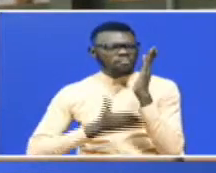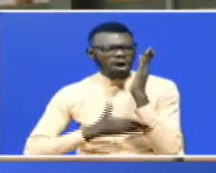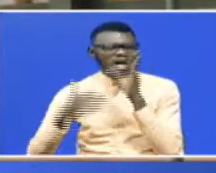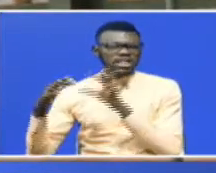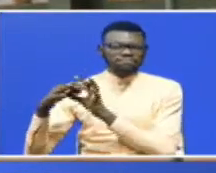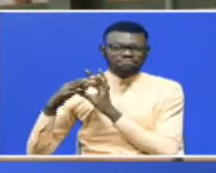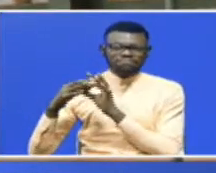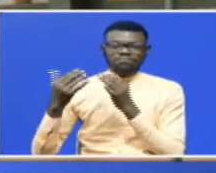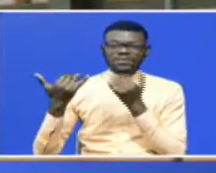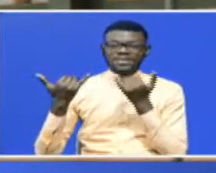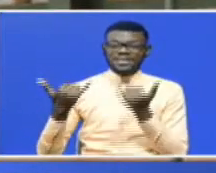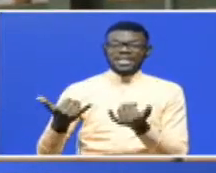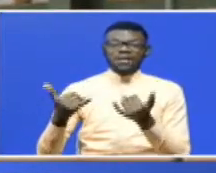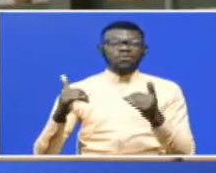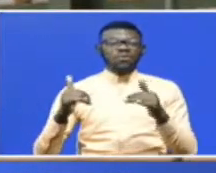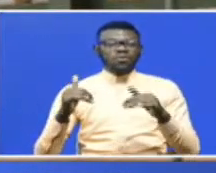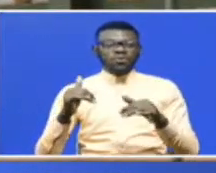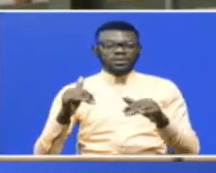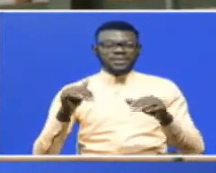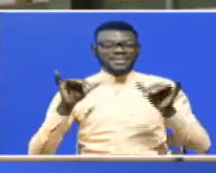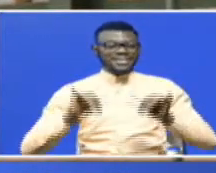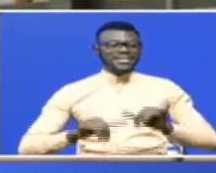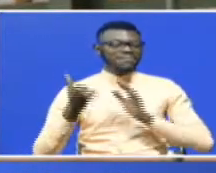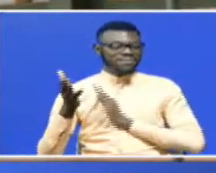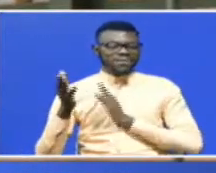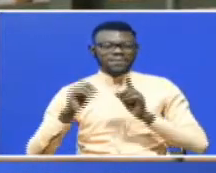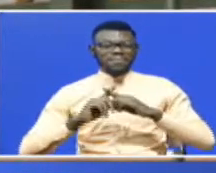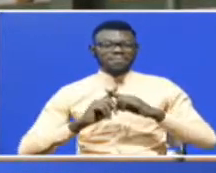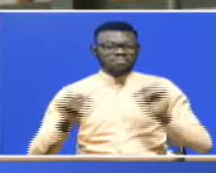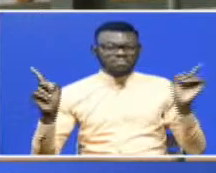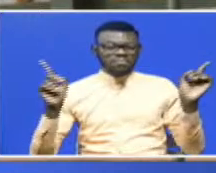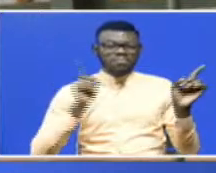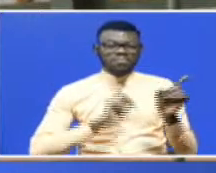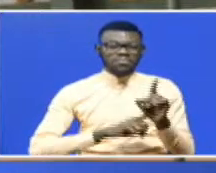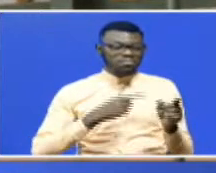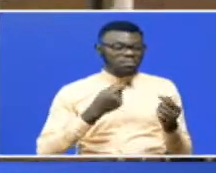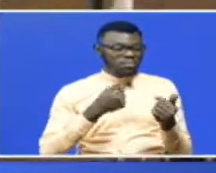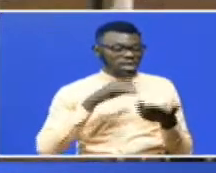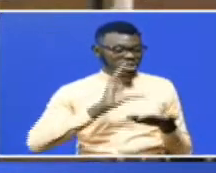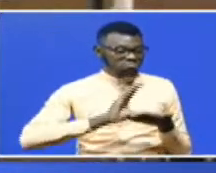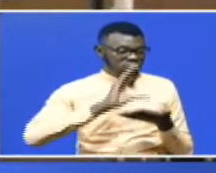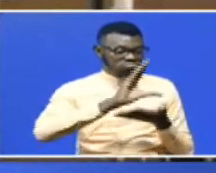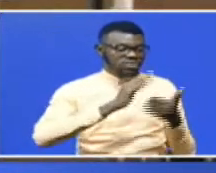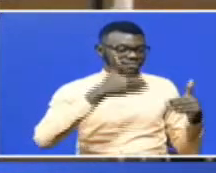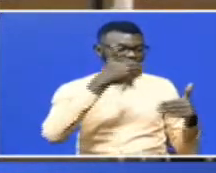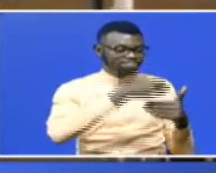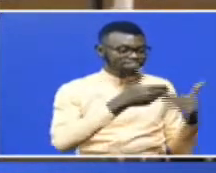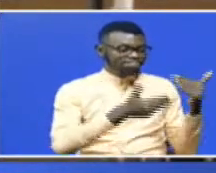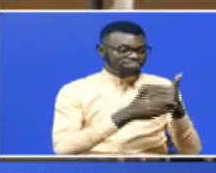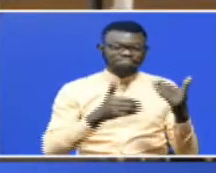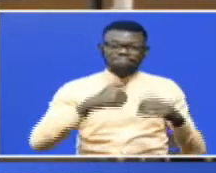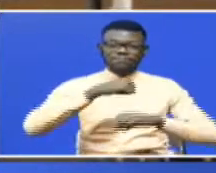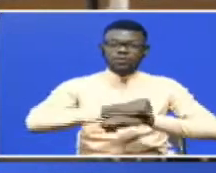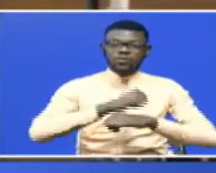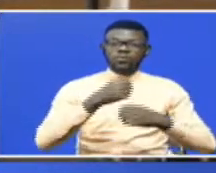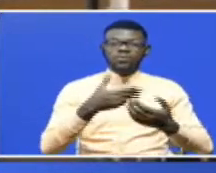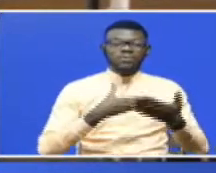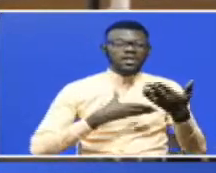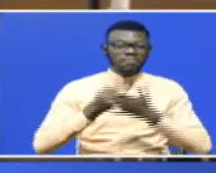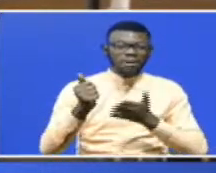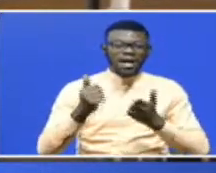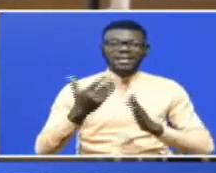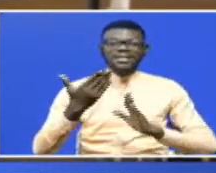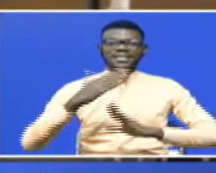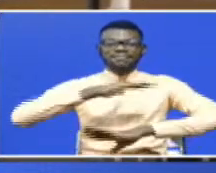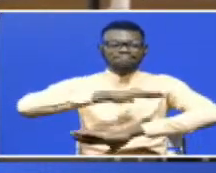found refuge. Although when she decided to channel her entire prize money to building of schools and buying of furniture and other